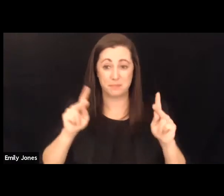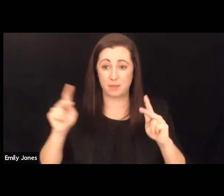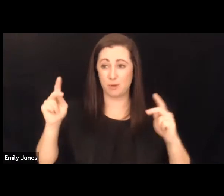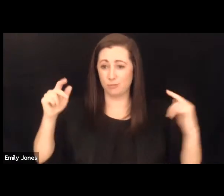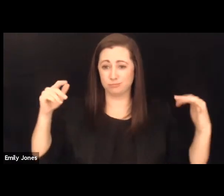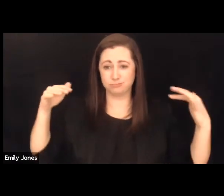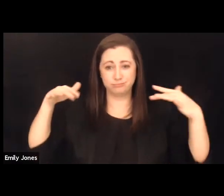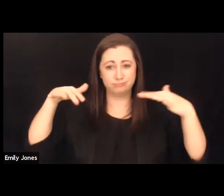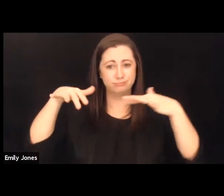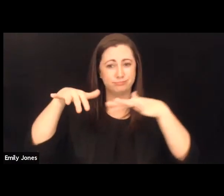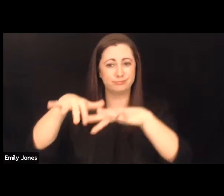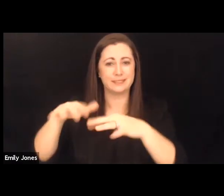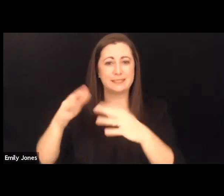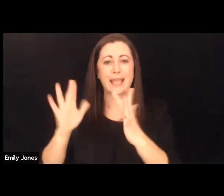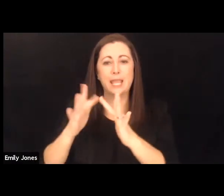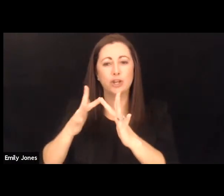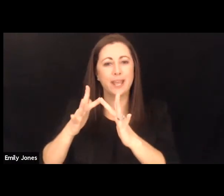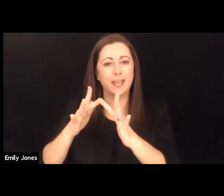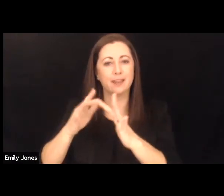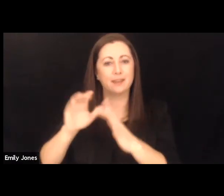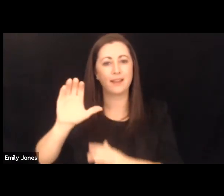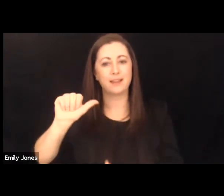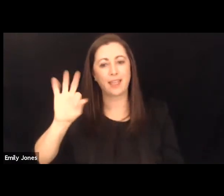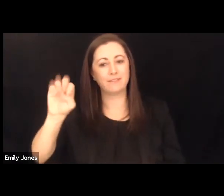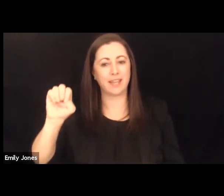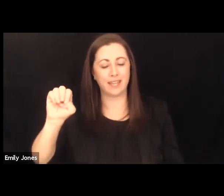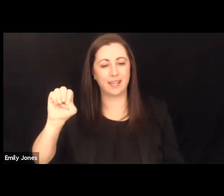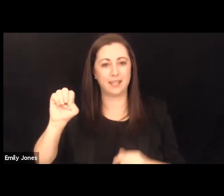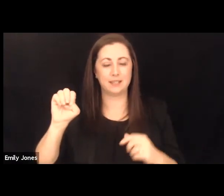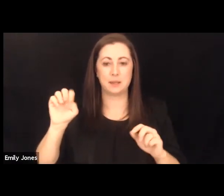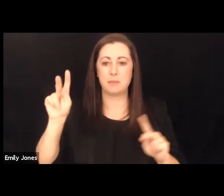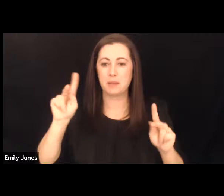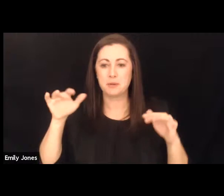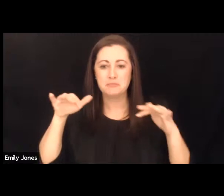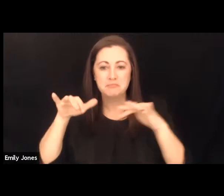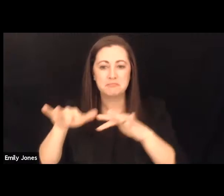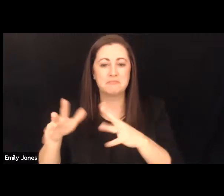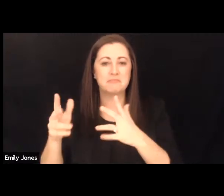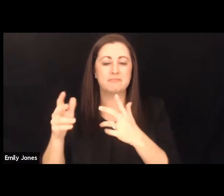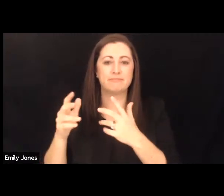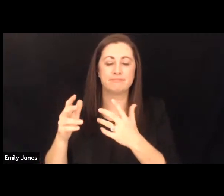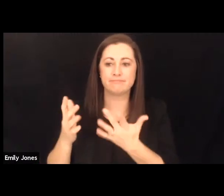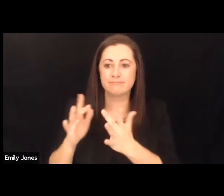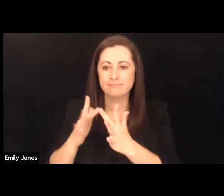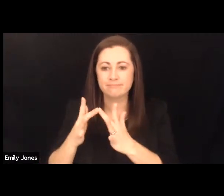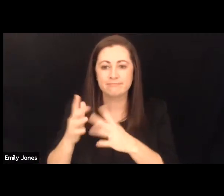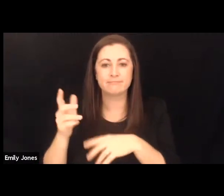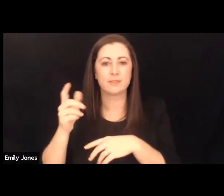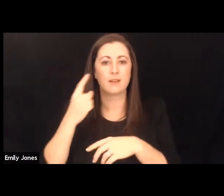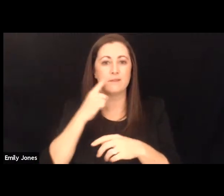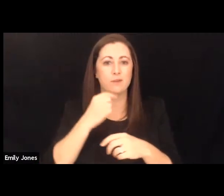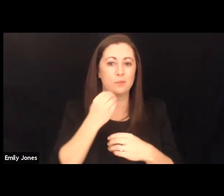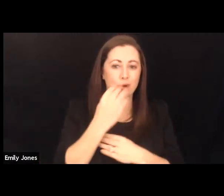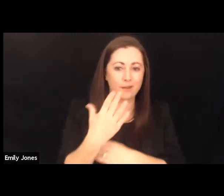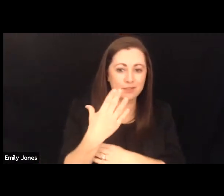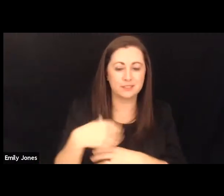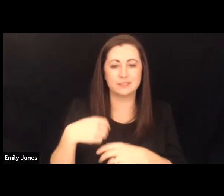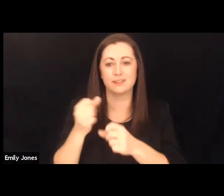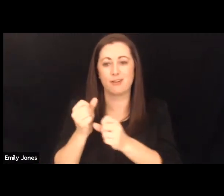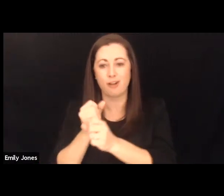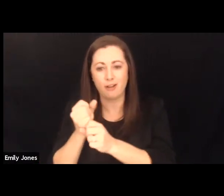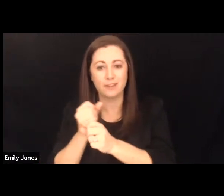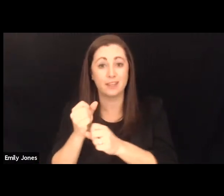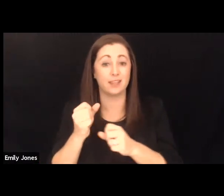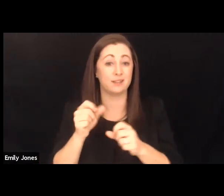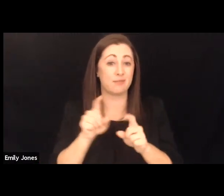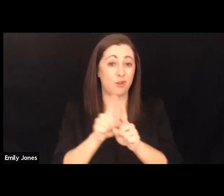like an internet cafe. People come there not only for breakfast and coffee, but they come there for